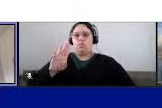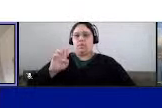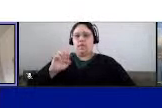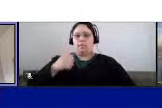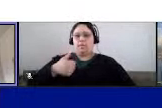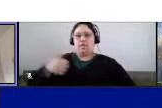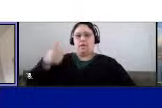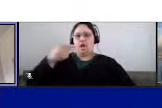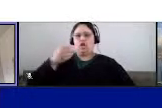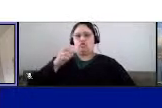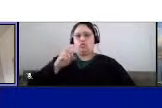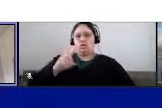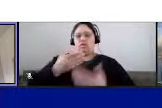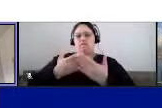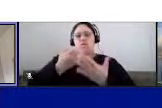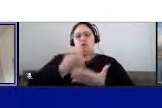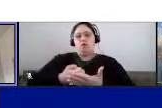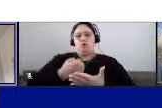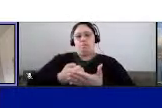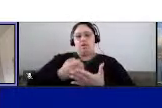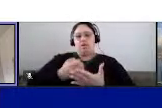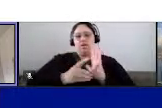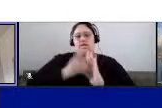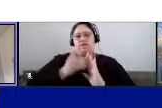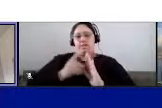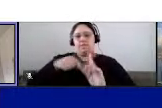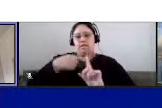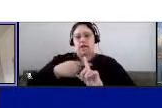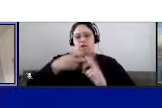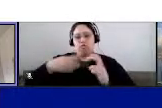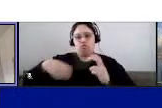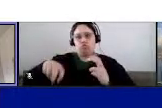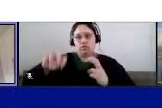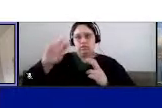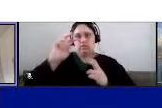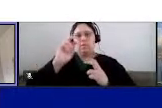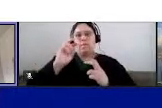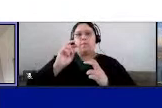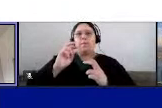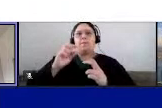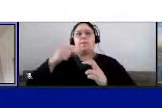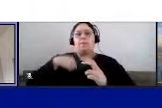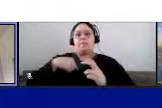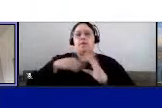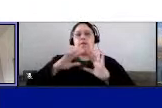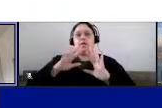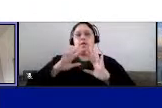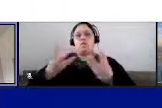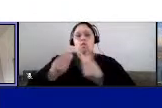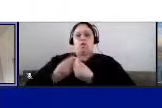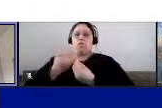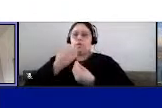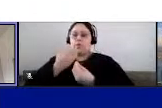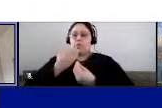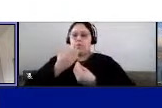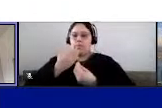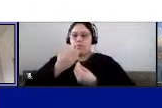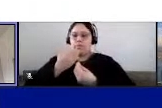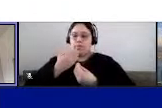of Department for Economic Development and Tourism, and I am accompanied by